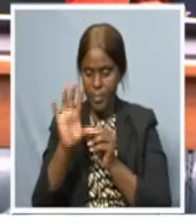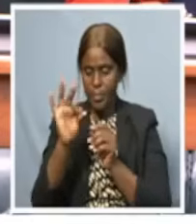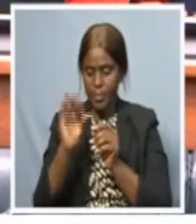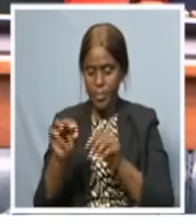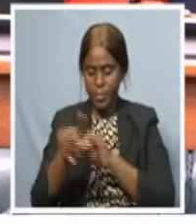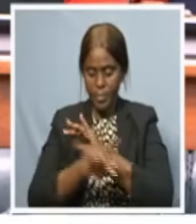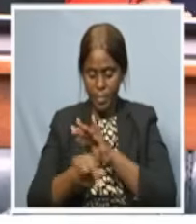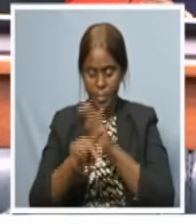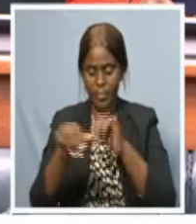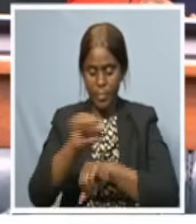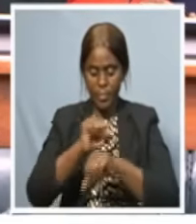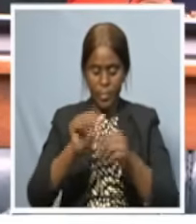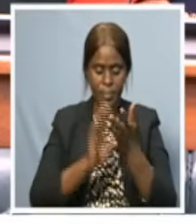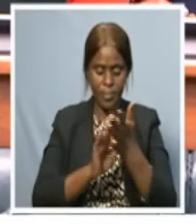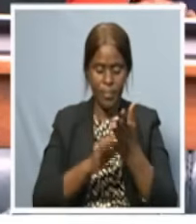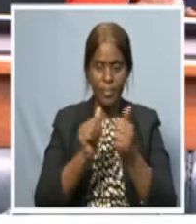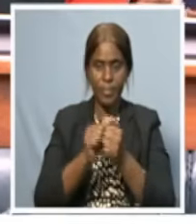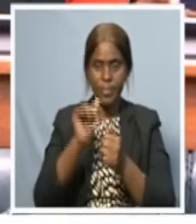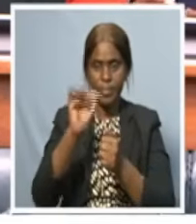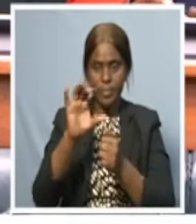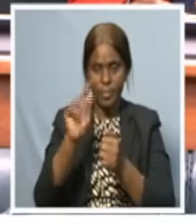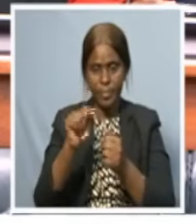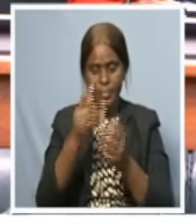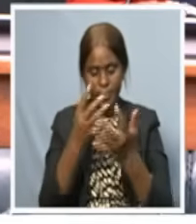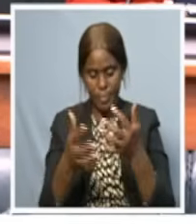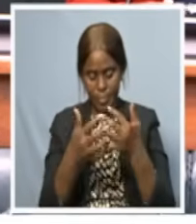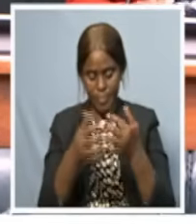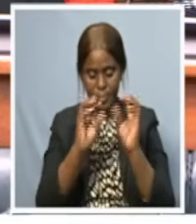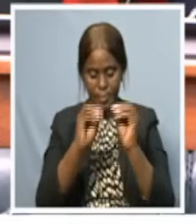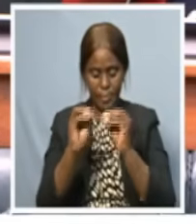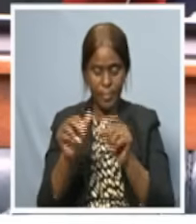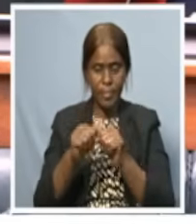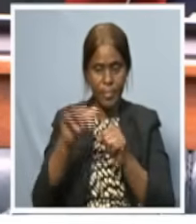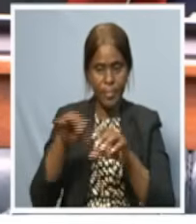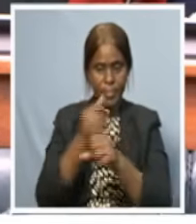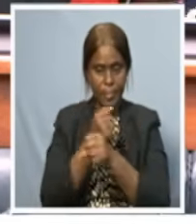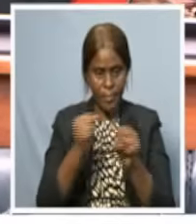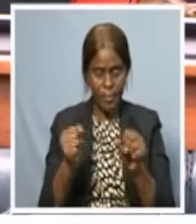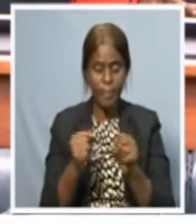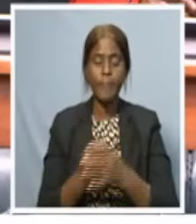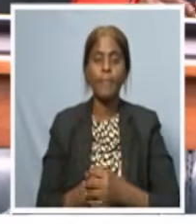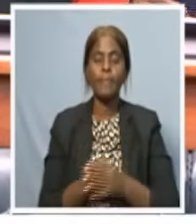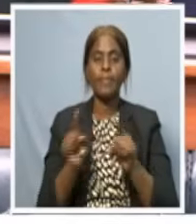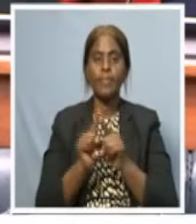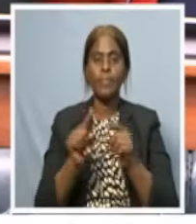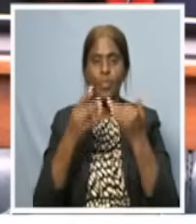90 primary and secondary schools with ICT devices fitted with child safety features,